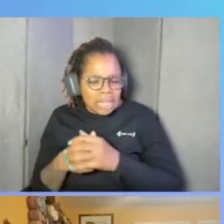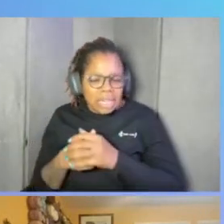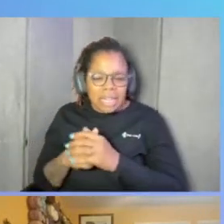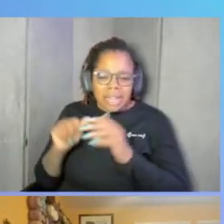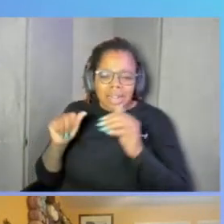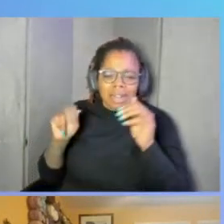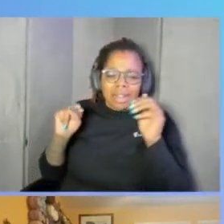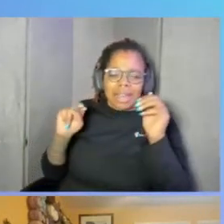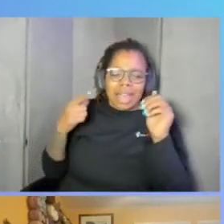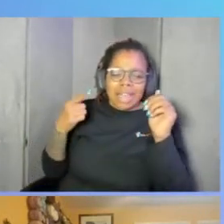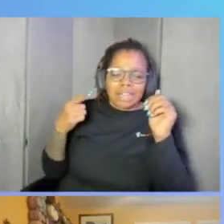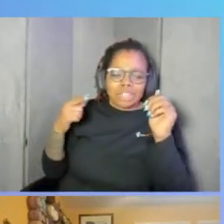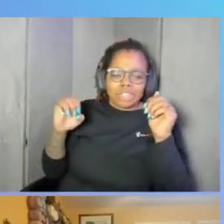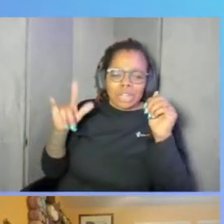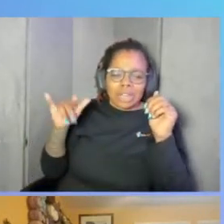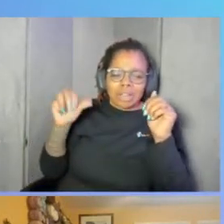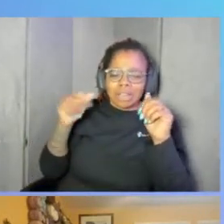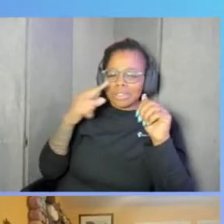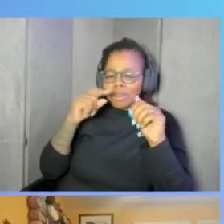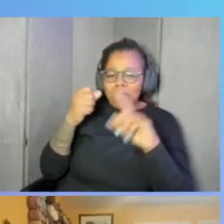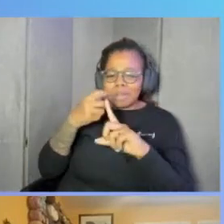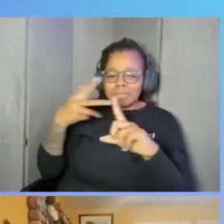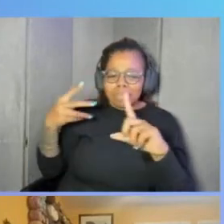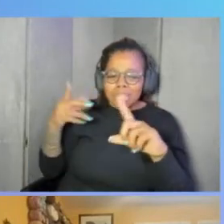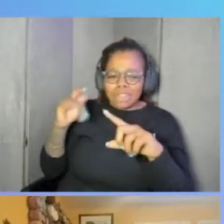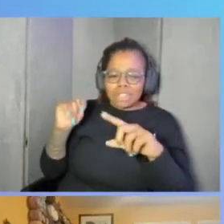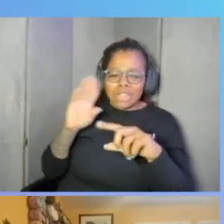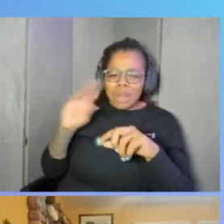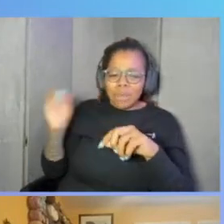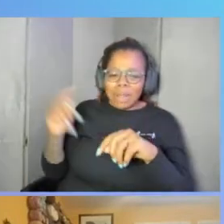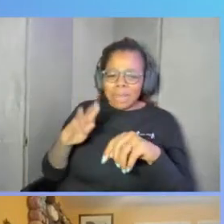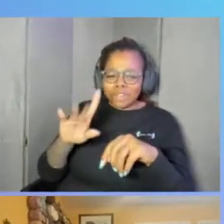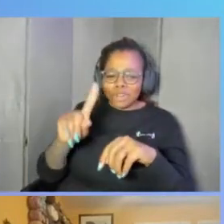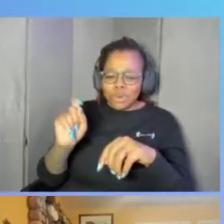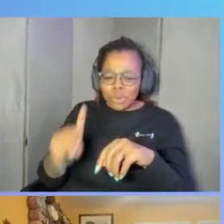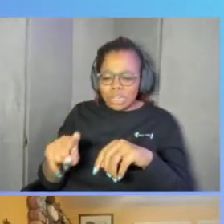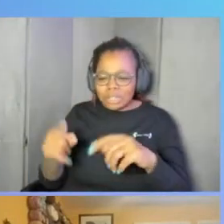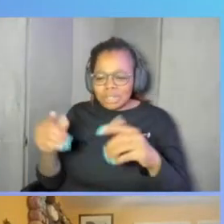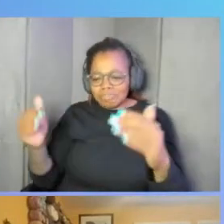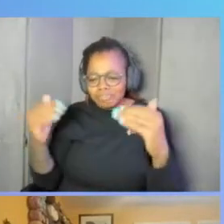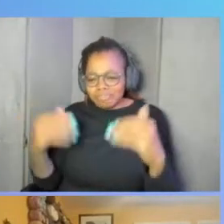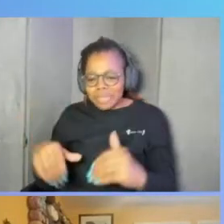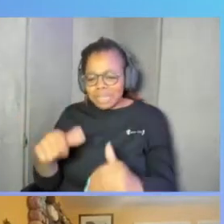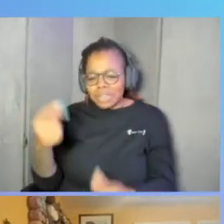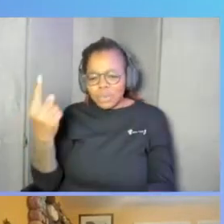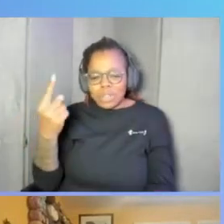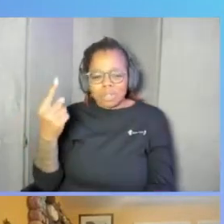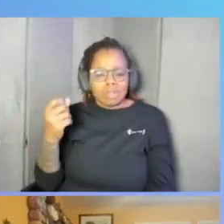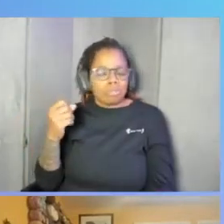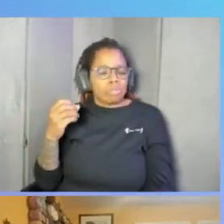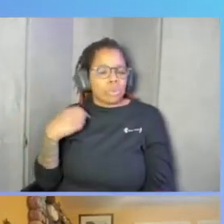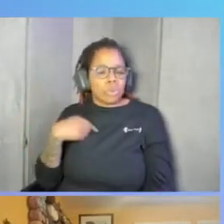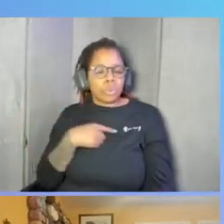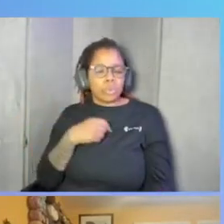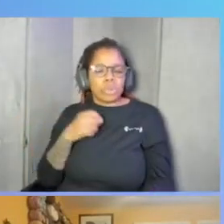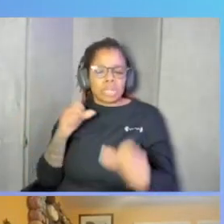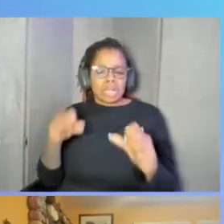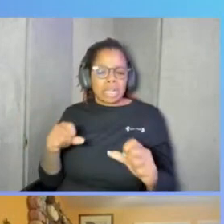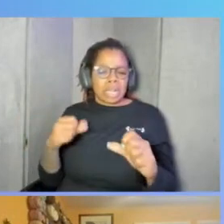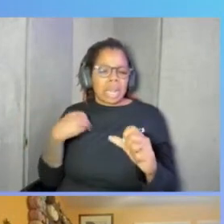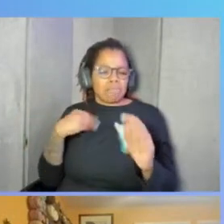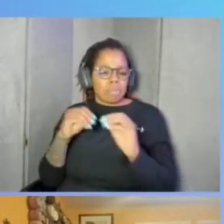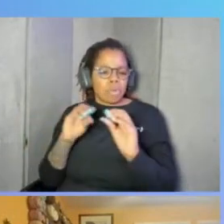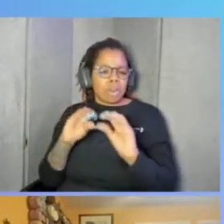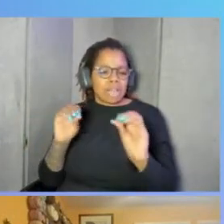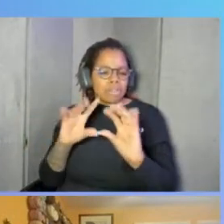Angelica, if you could put that in the chat, I will come back to your question and we'll go to another one so that we can have more